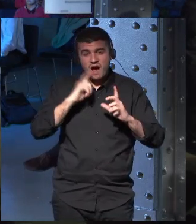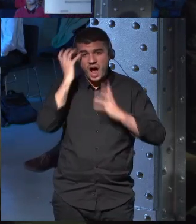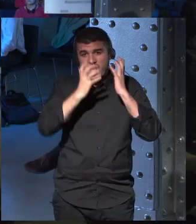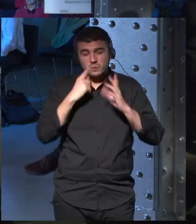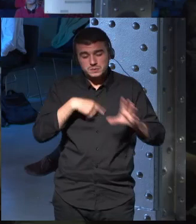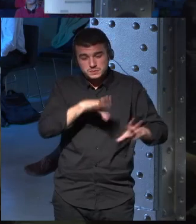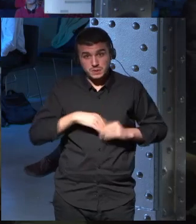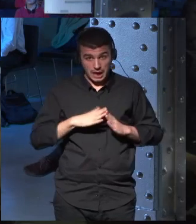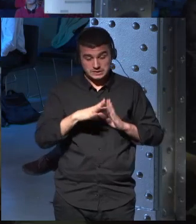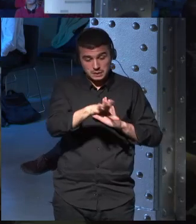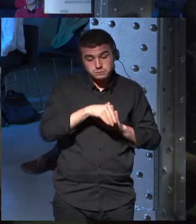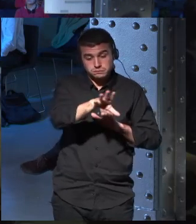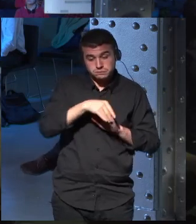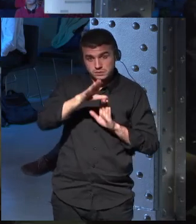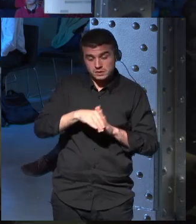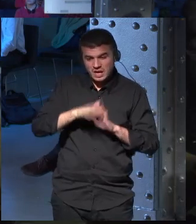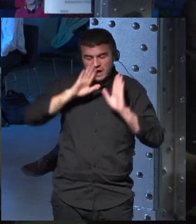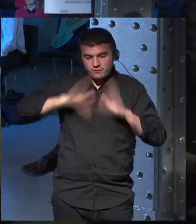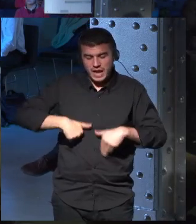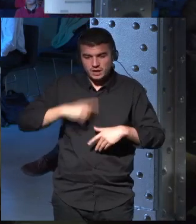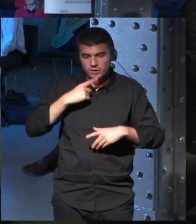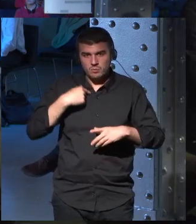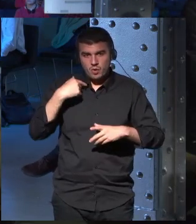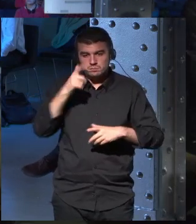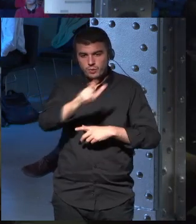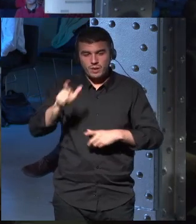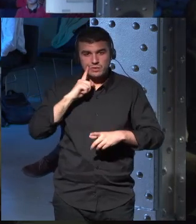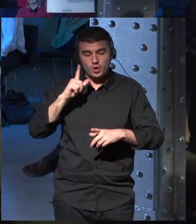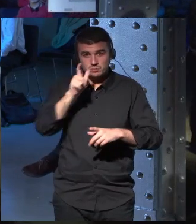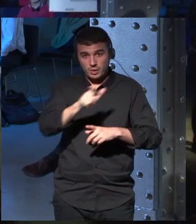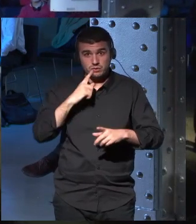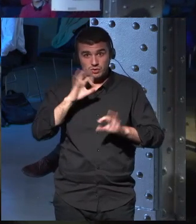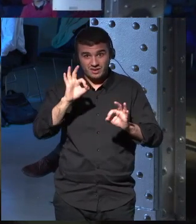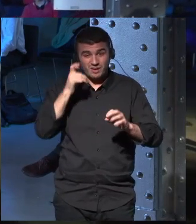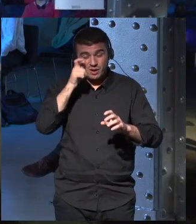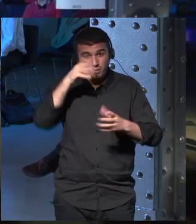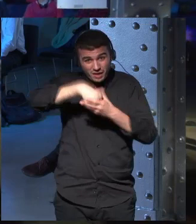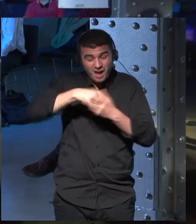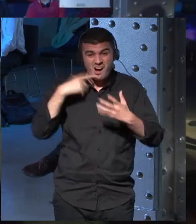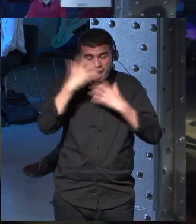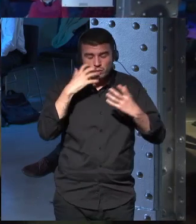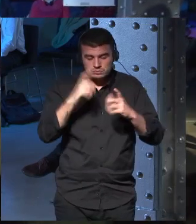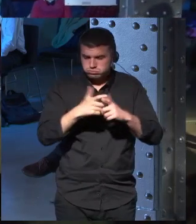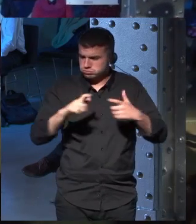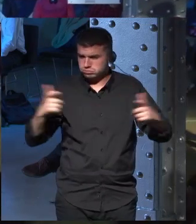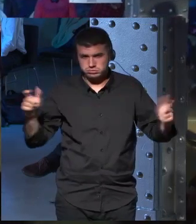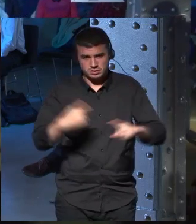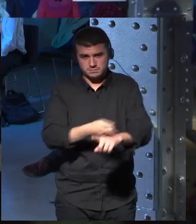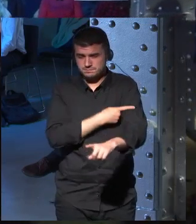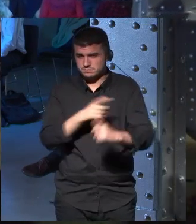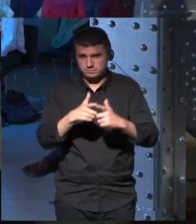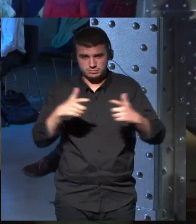population explosion among the village's cats. Do the villagers not have a